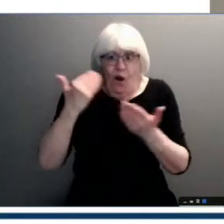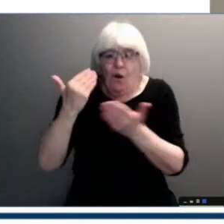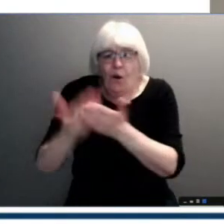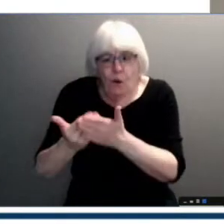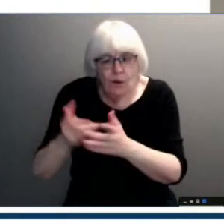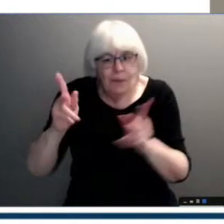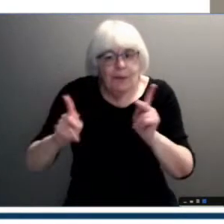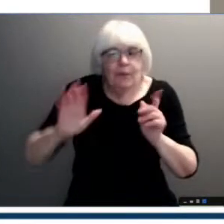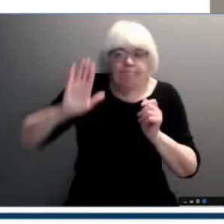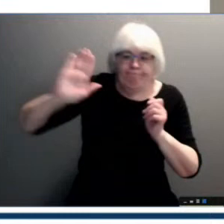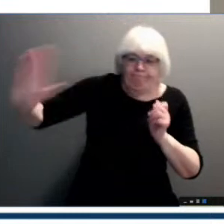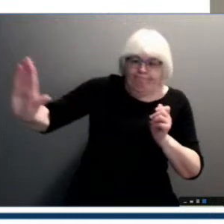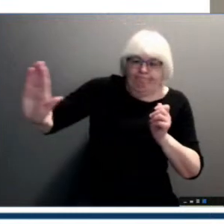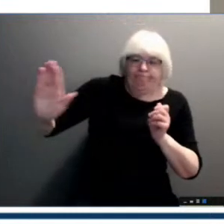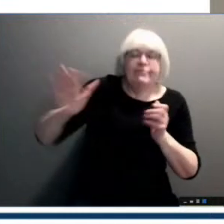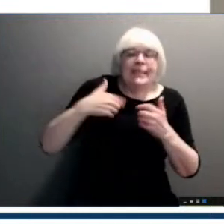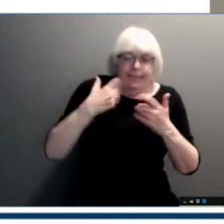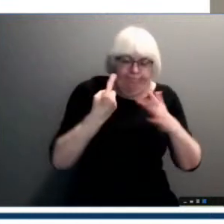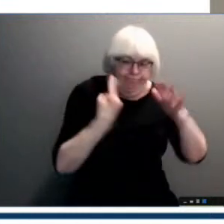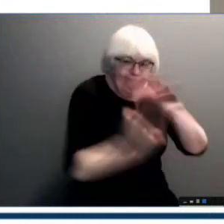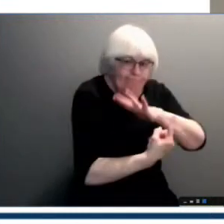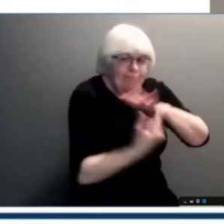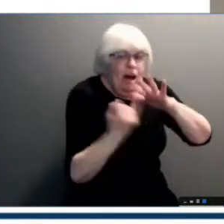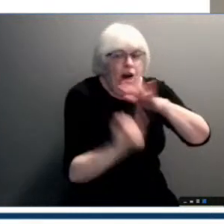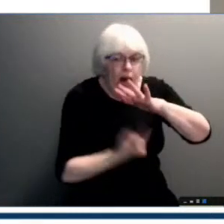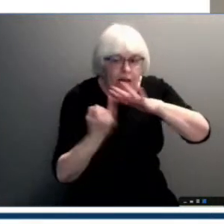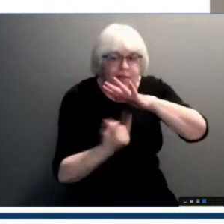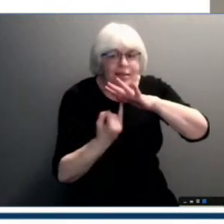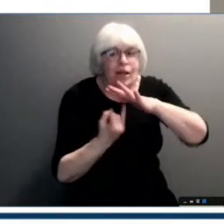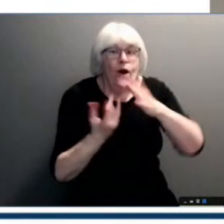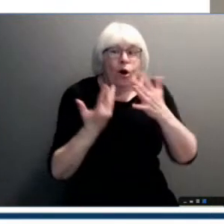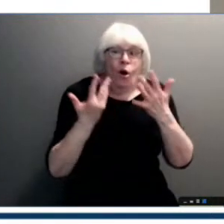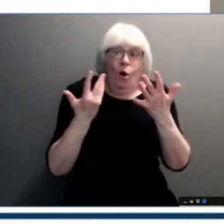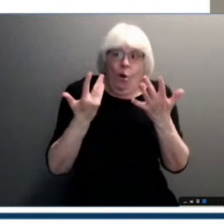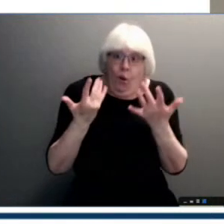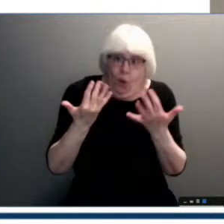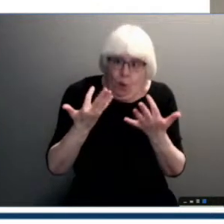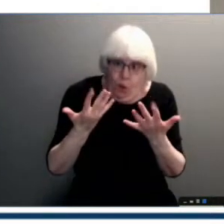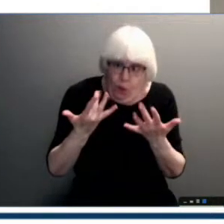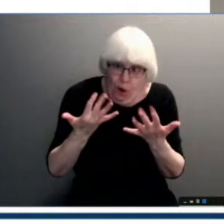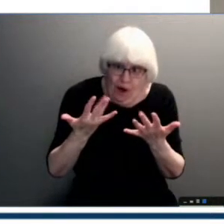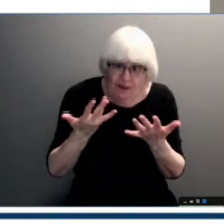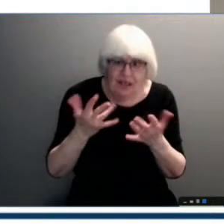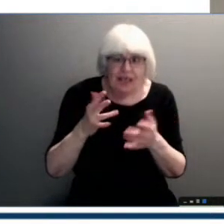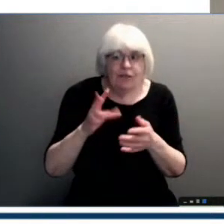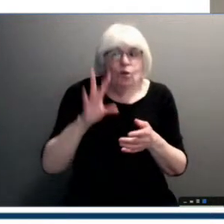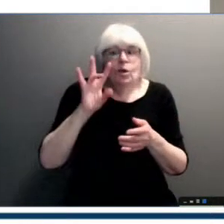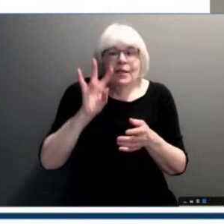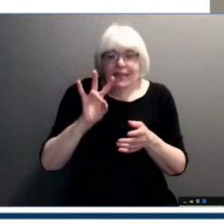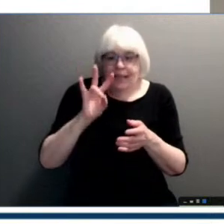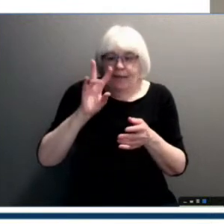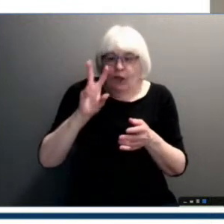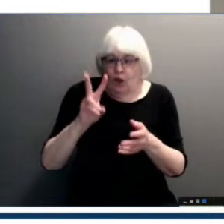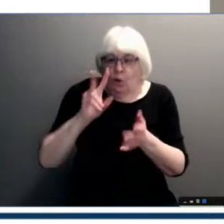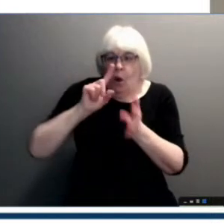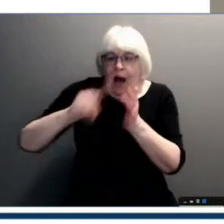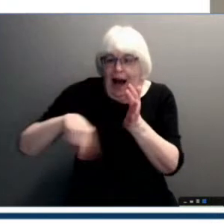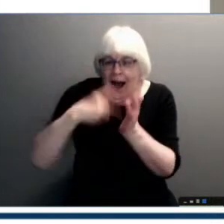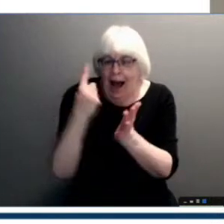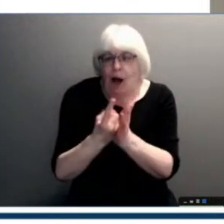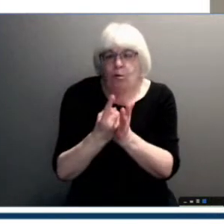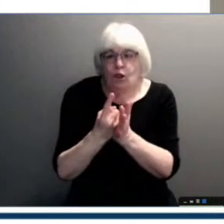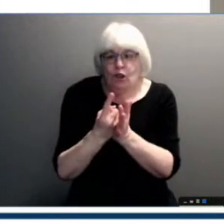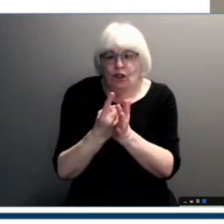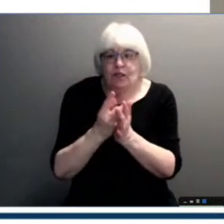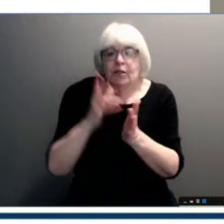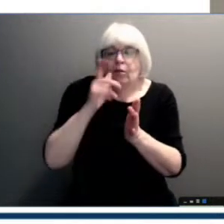hours and then get a test. And if you need a test, be prepared to wait to get that test and then wait for your results before